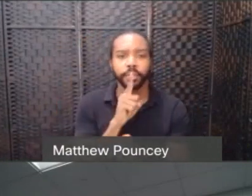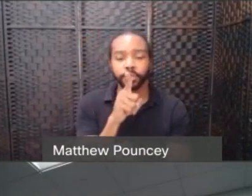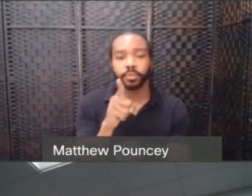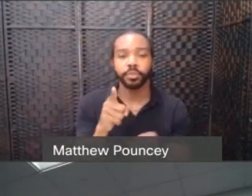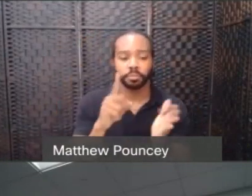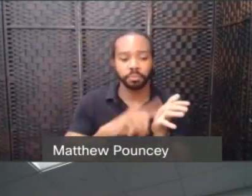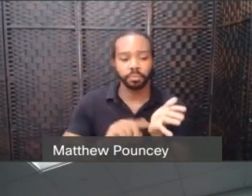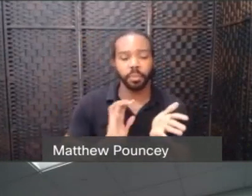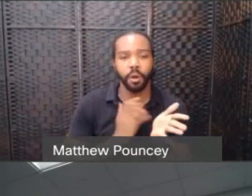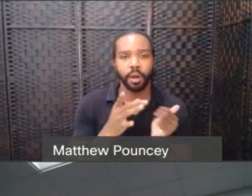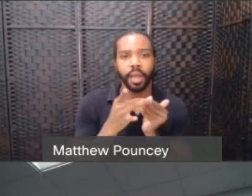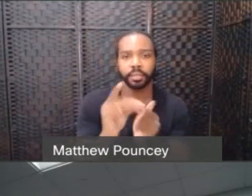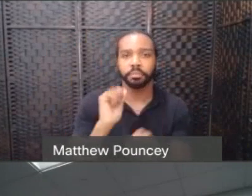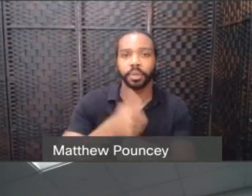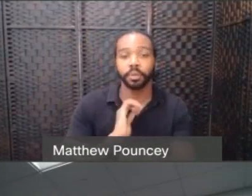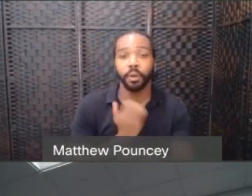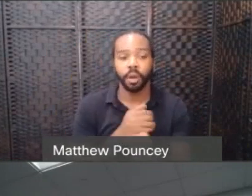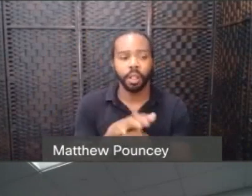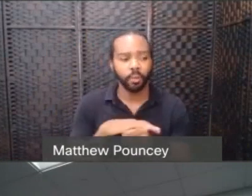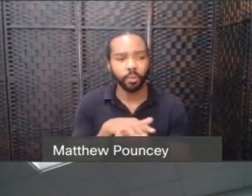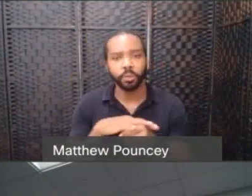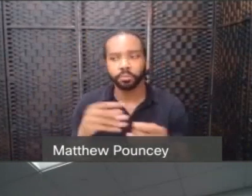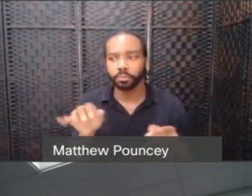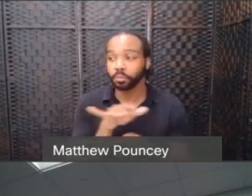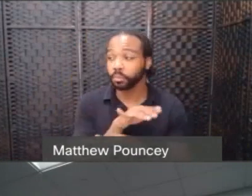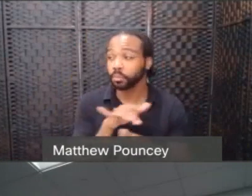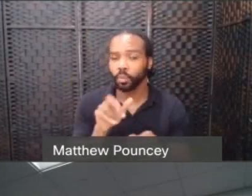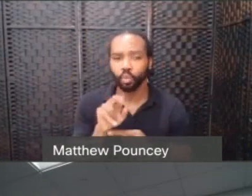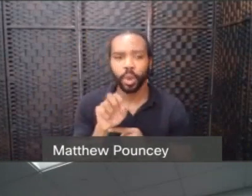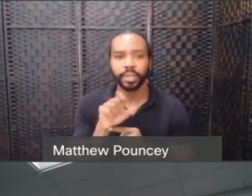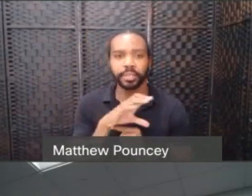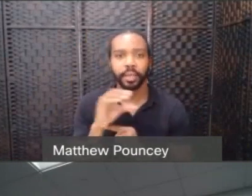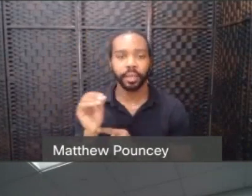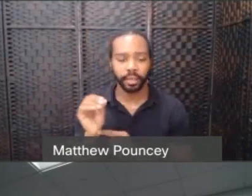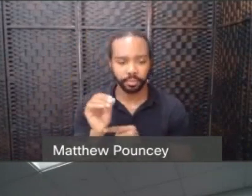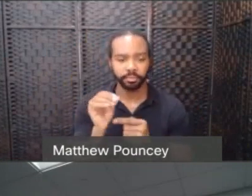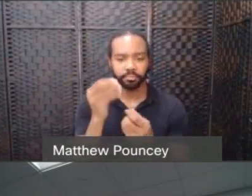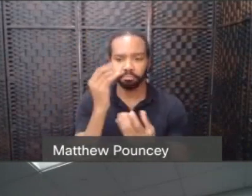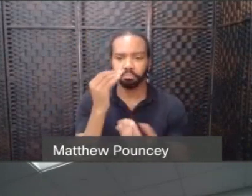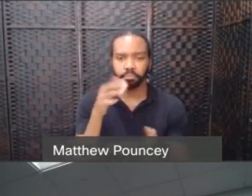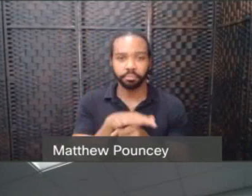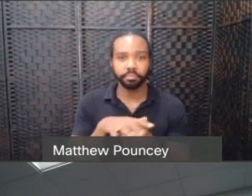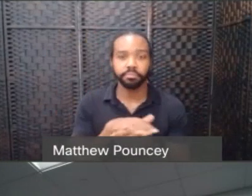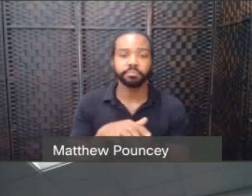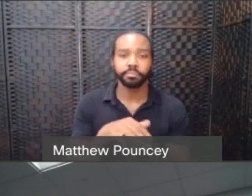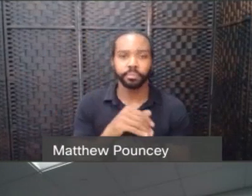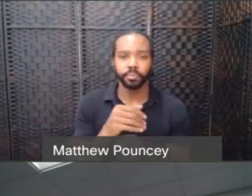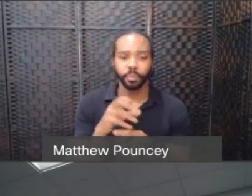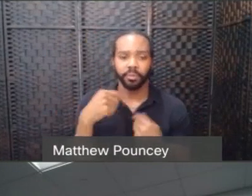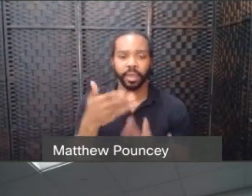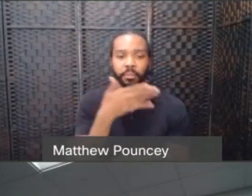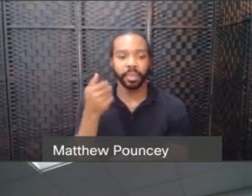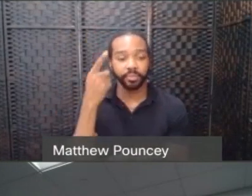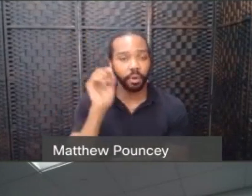on our local transmission and information and best scientific guidance to provide our guidance. So